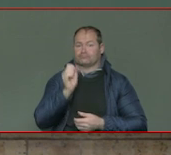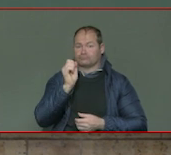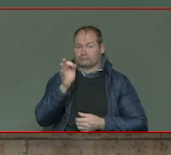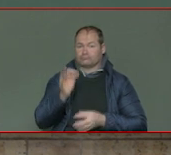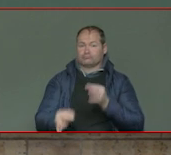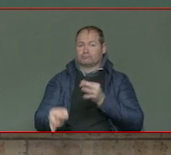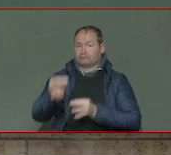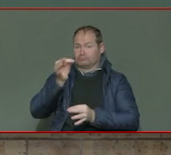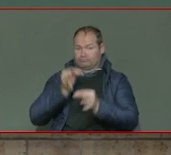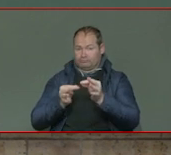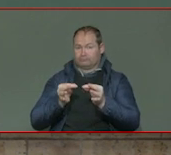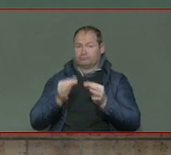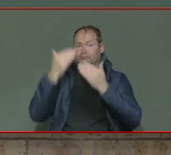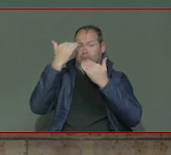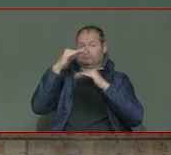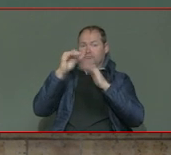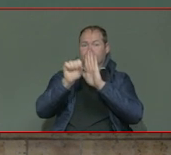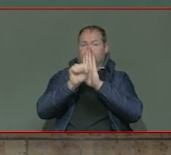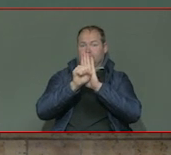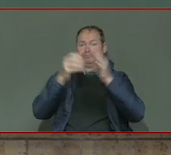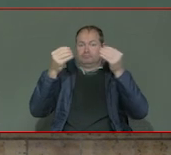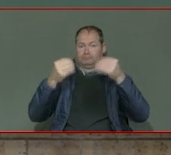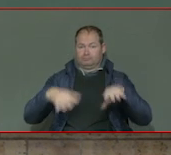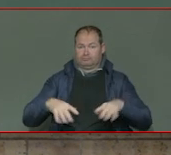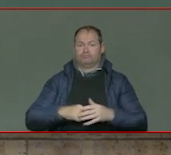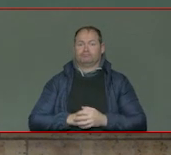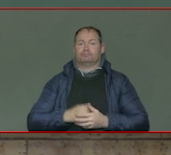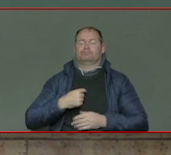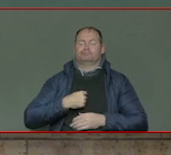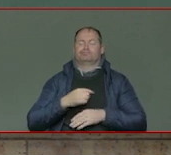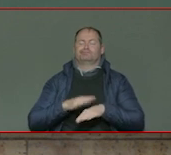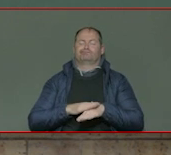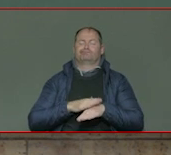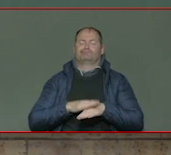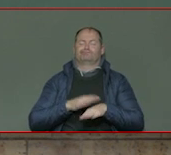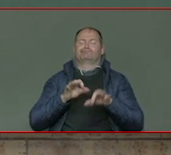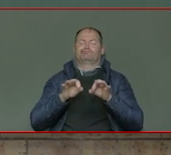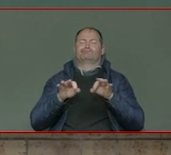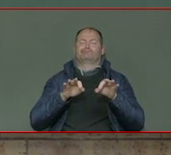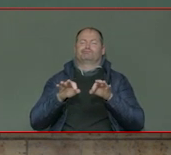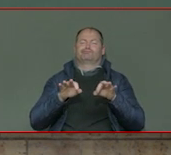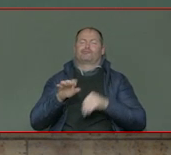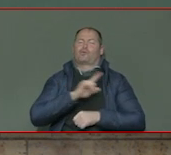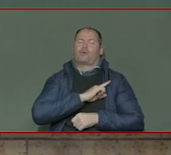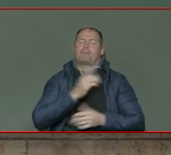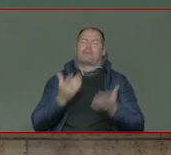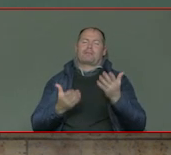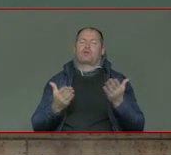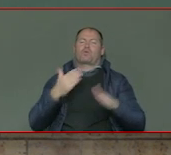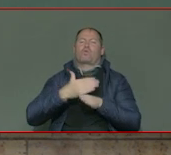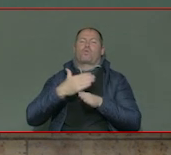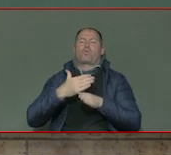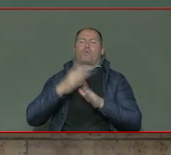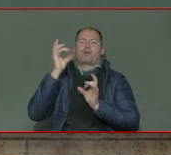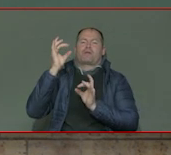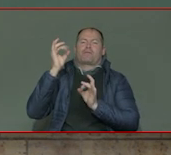extremely slow, but it's better that way because half of you haven't been taught this section of work before. So I hope that